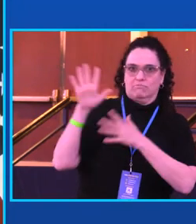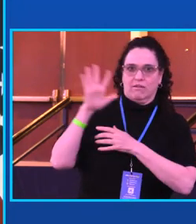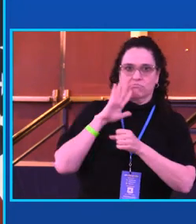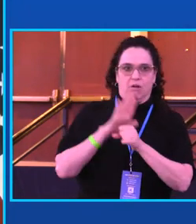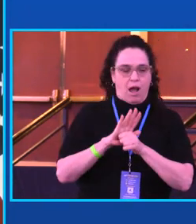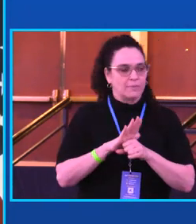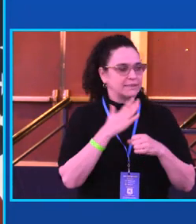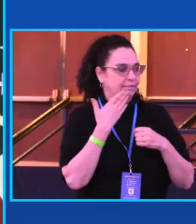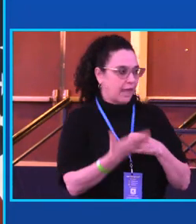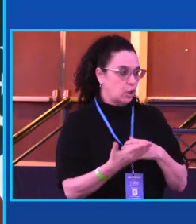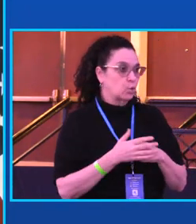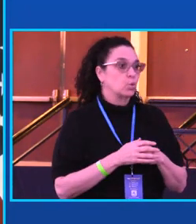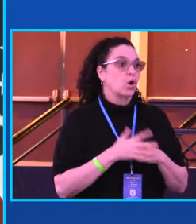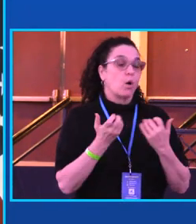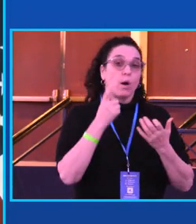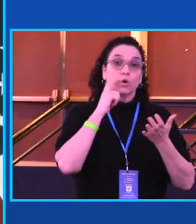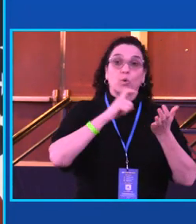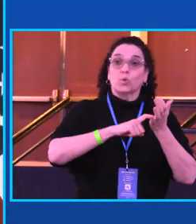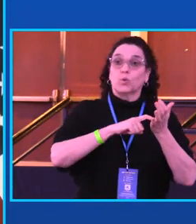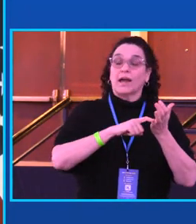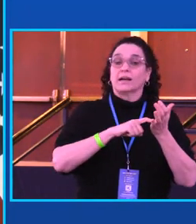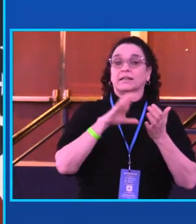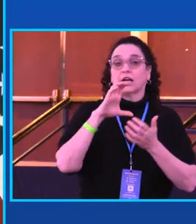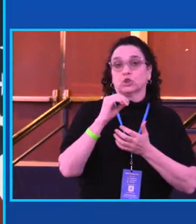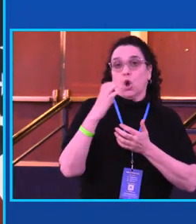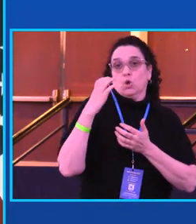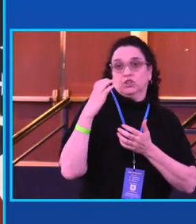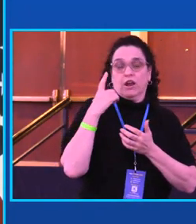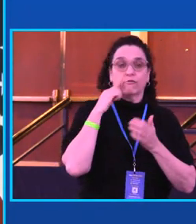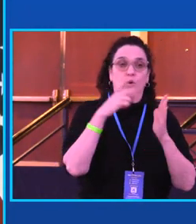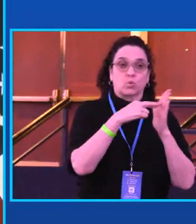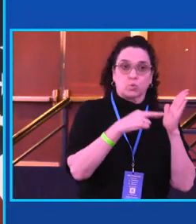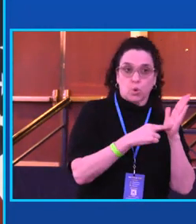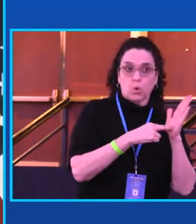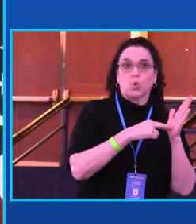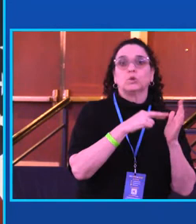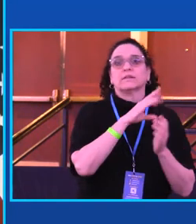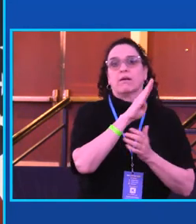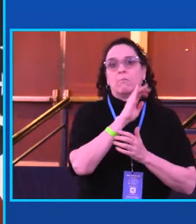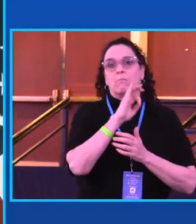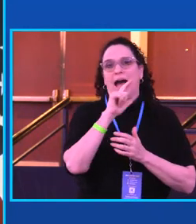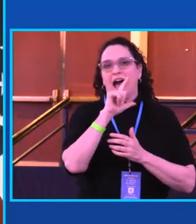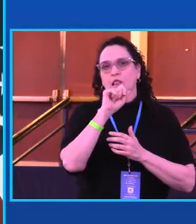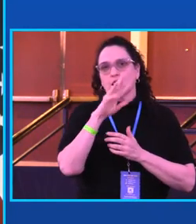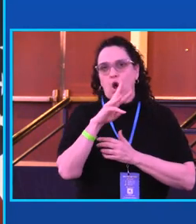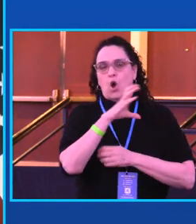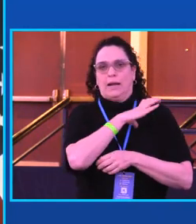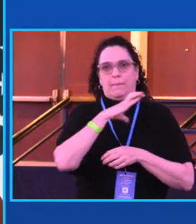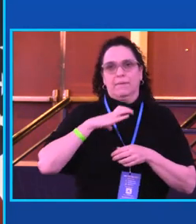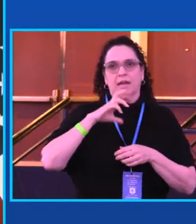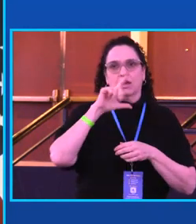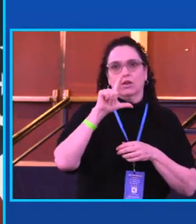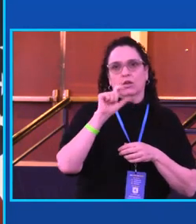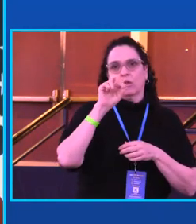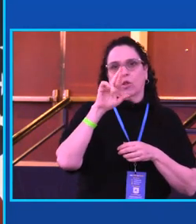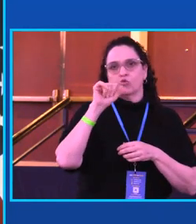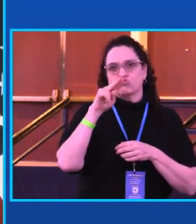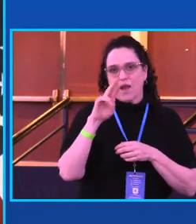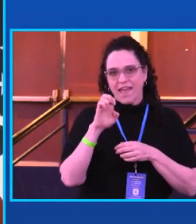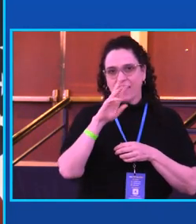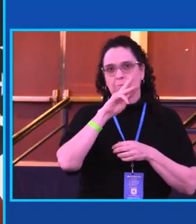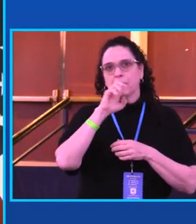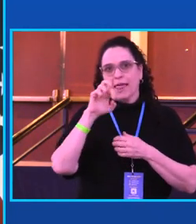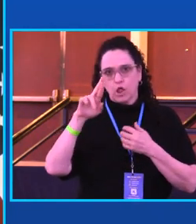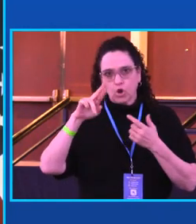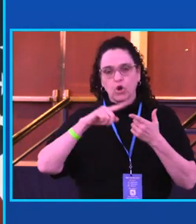I'd like to now recognize the co-chairs of the Rules and Bylaws Committee, Lorraine Miller and Jim Roosevelt, to present the report of the Rules and